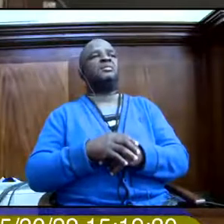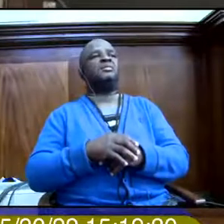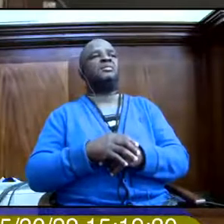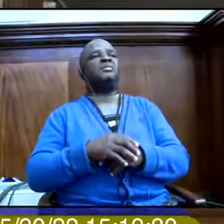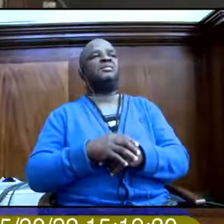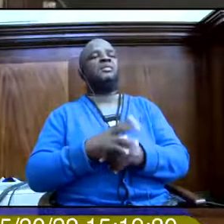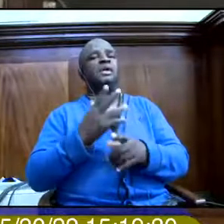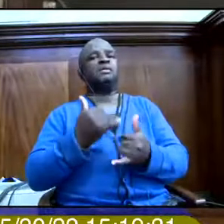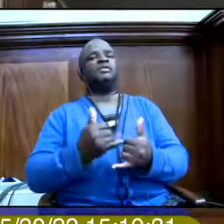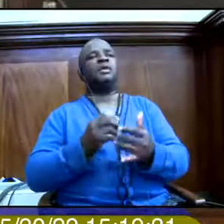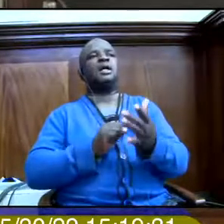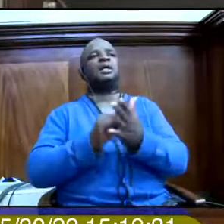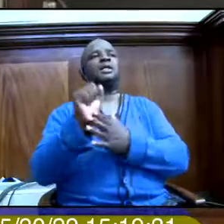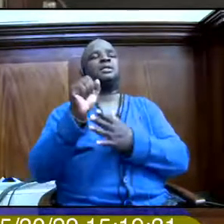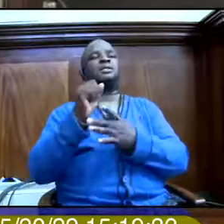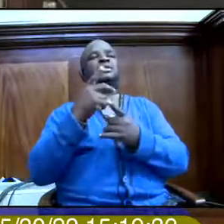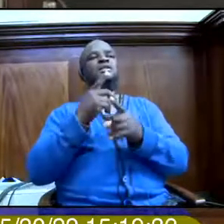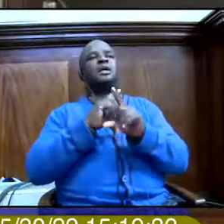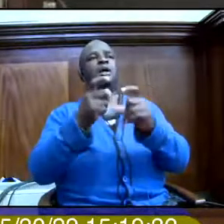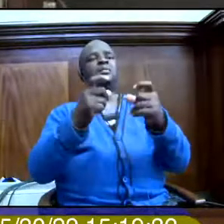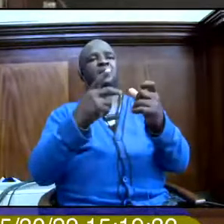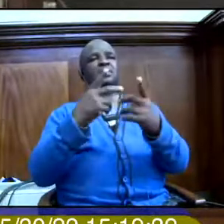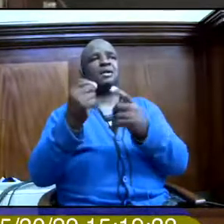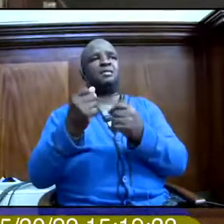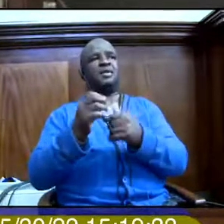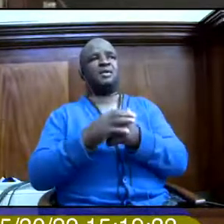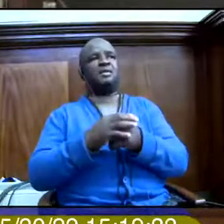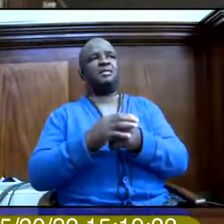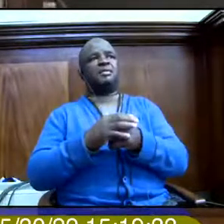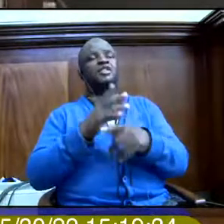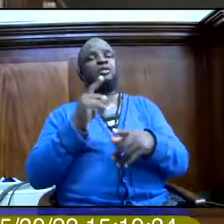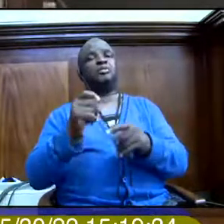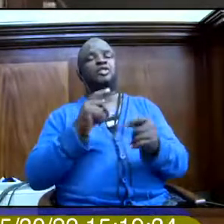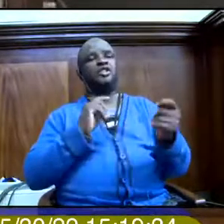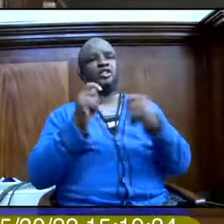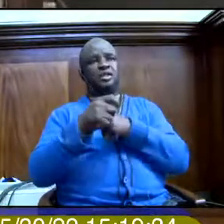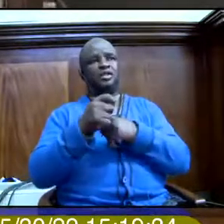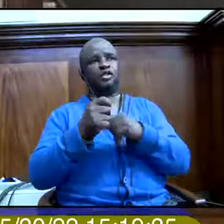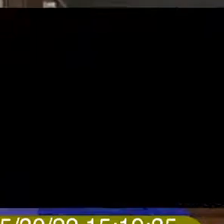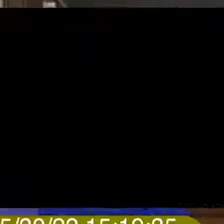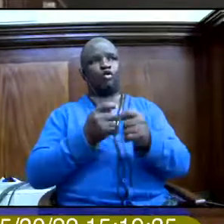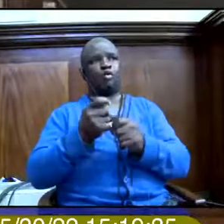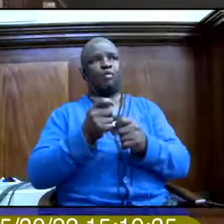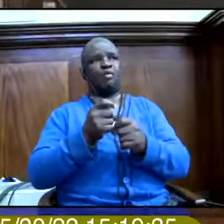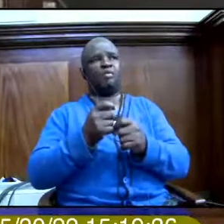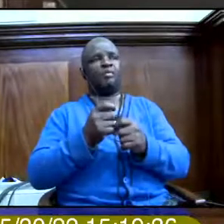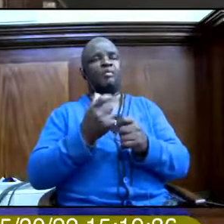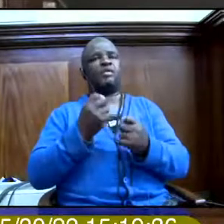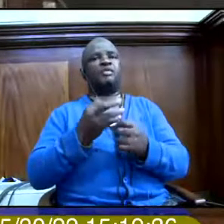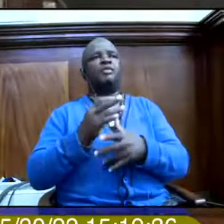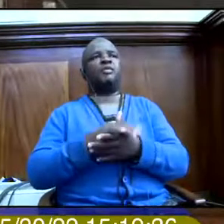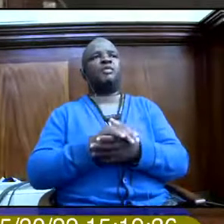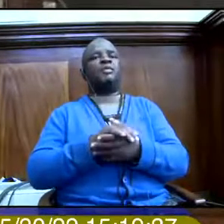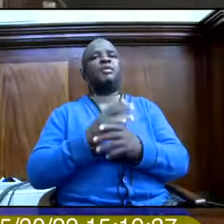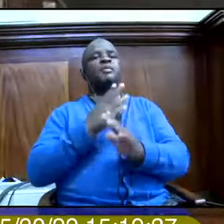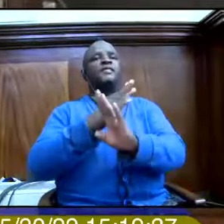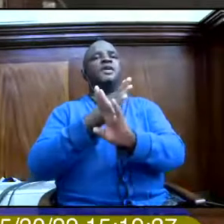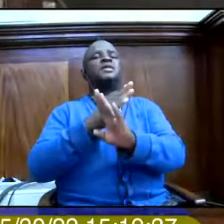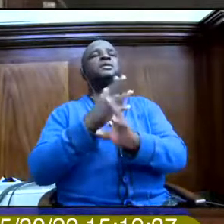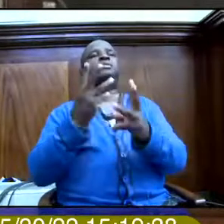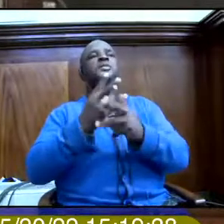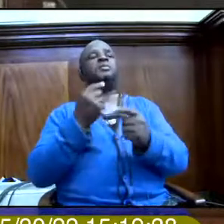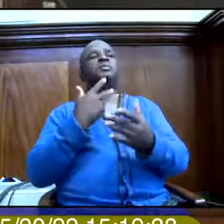the commanding heights with strict exchange control imposed to prevent capital